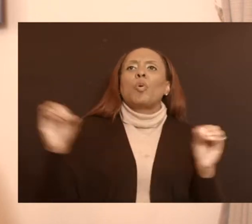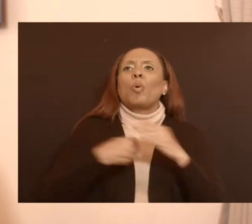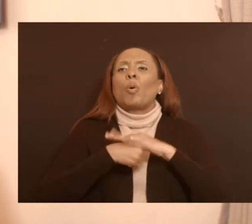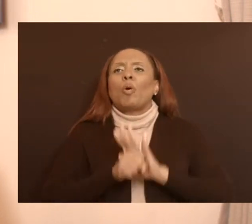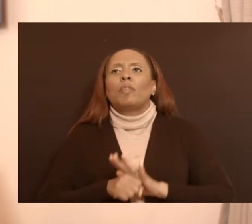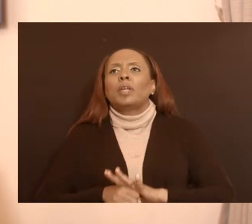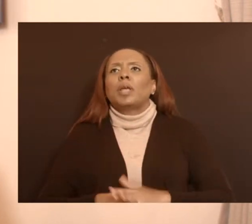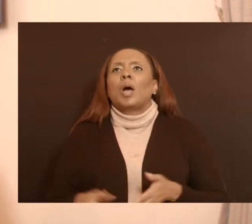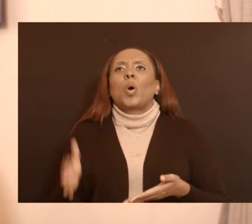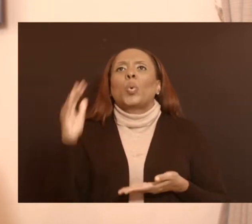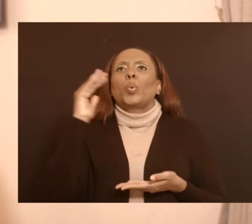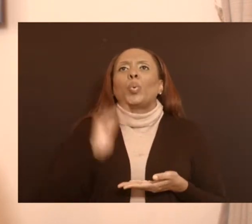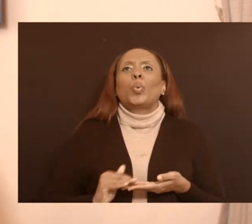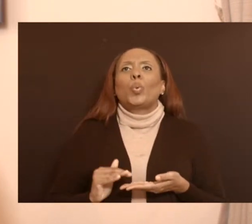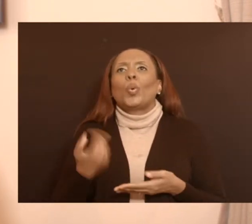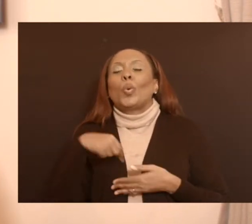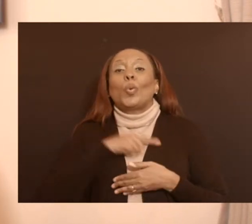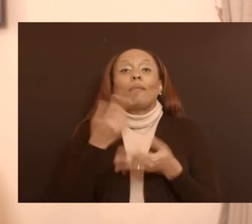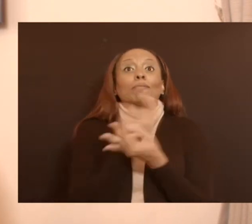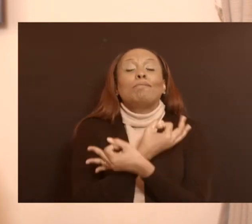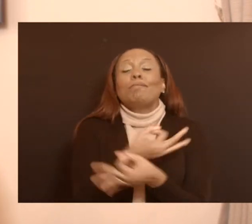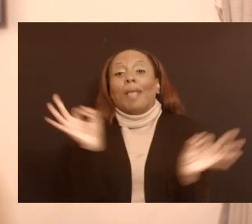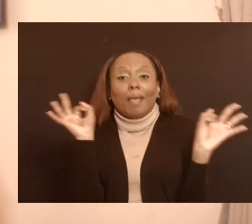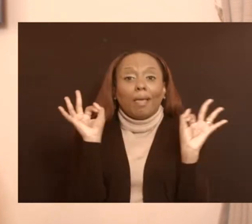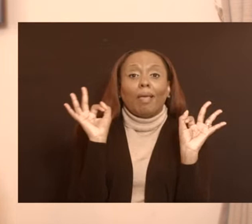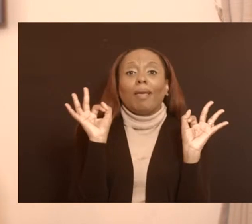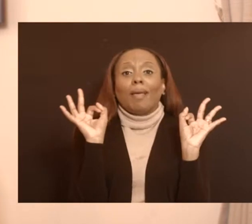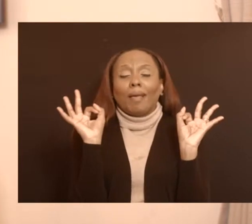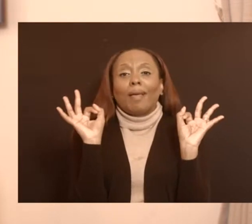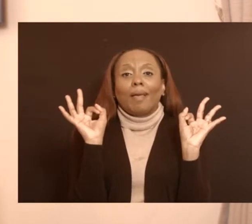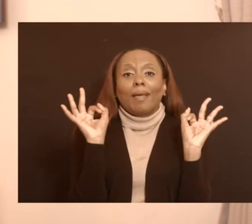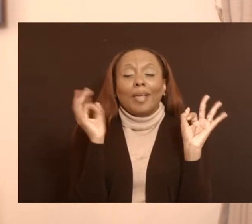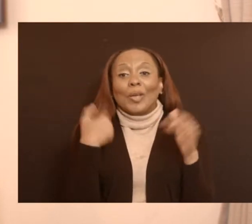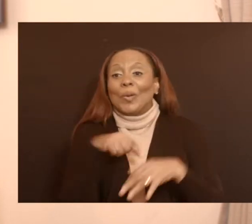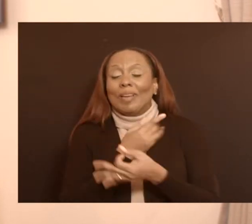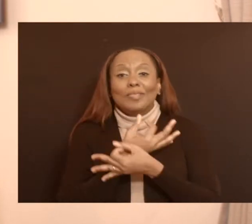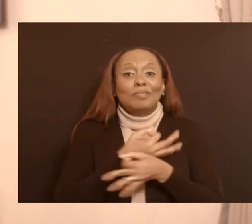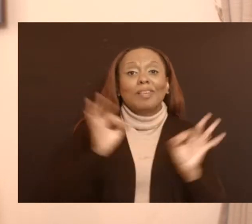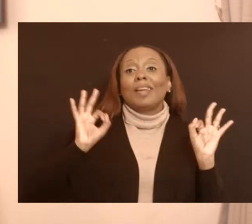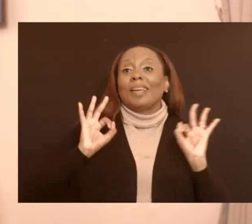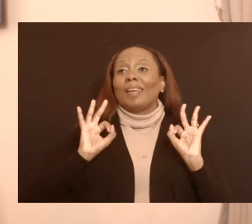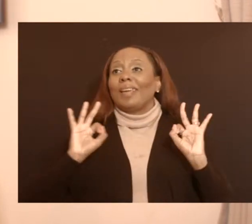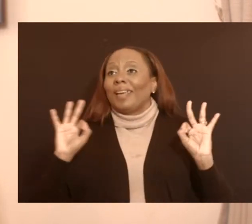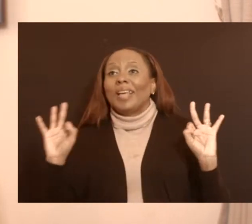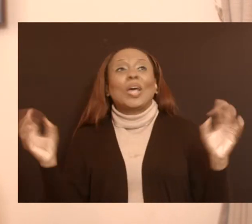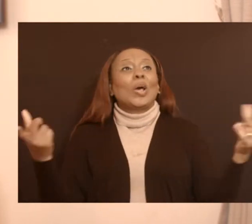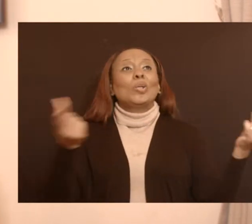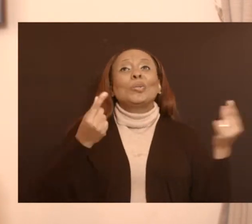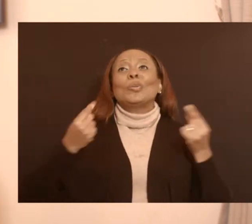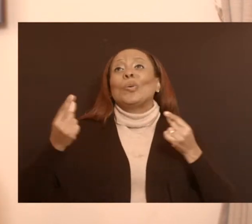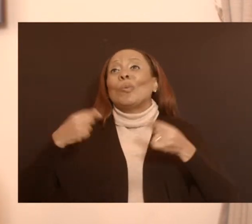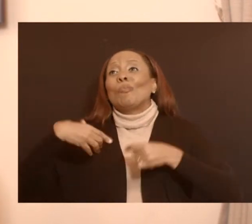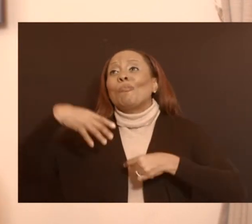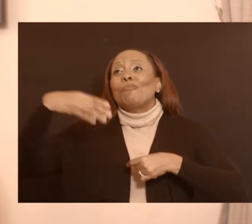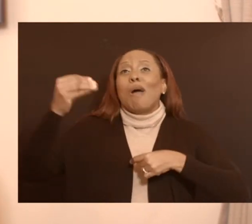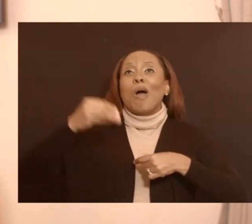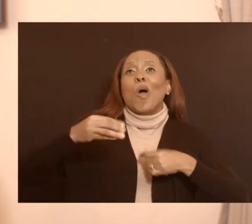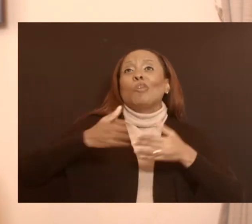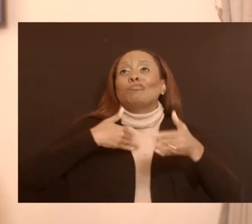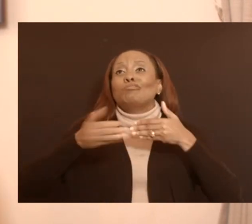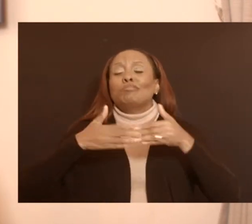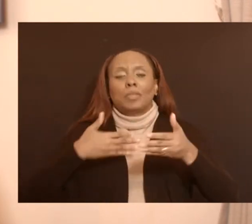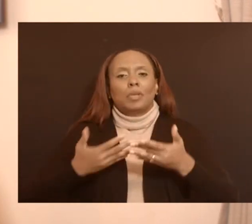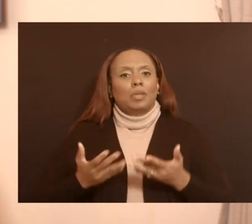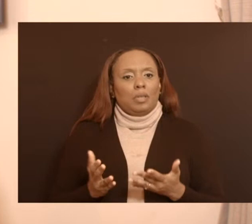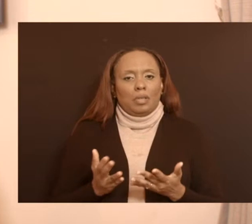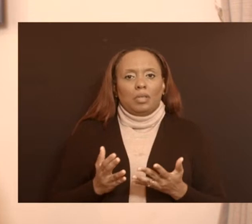not the case. The protocols are easing because there are falling cases, and because, as the Prime Minister